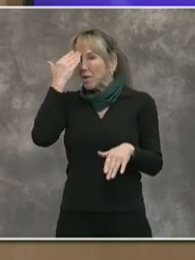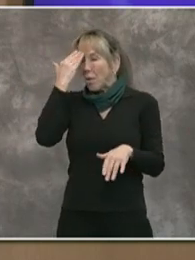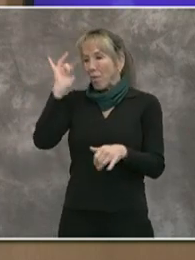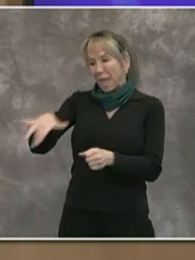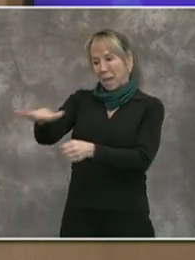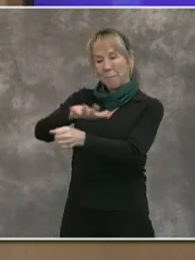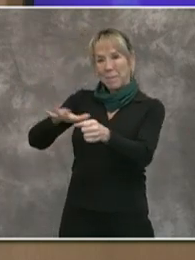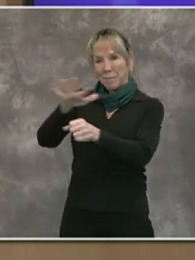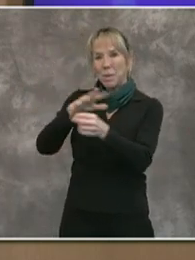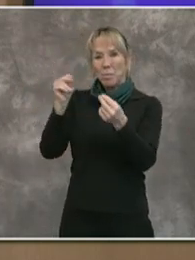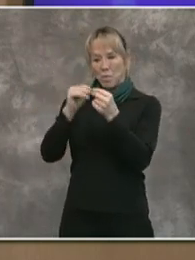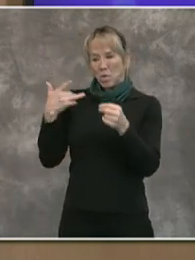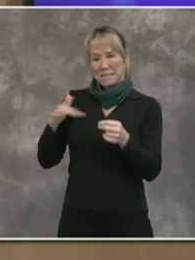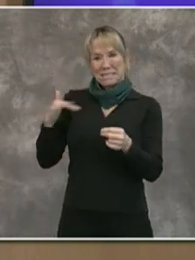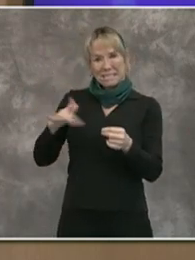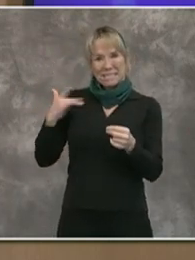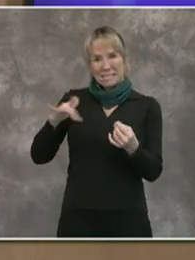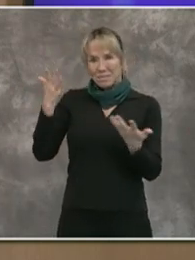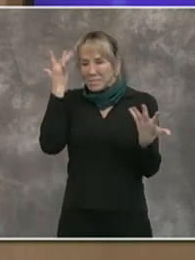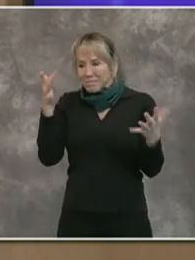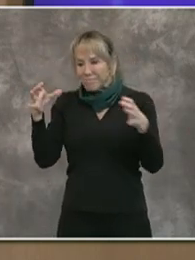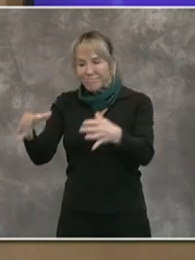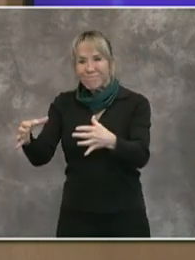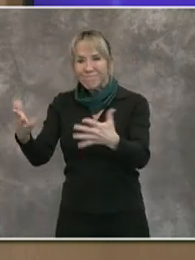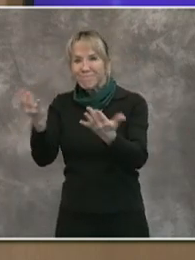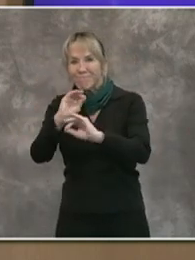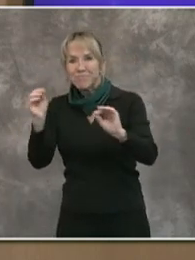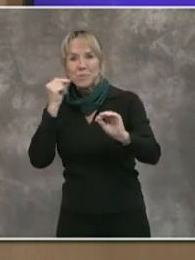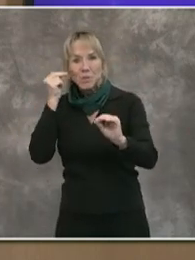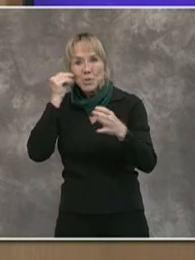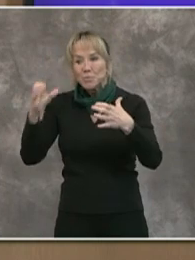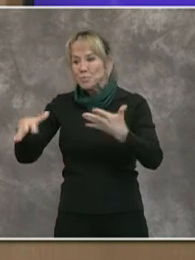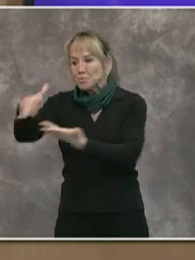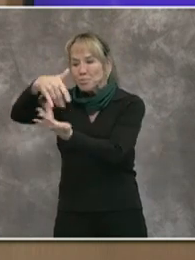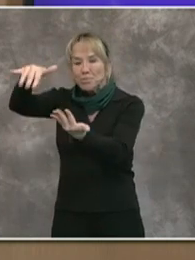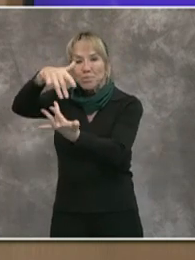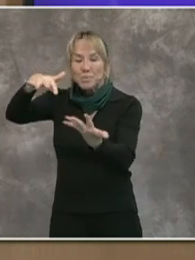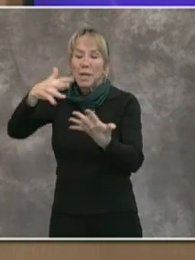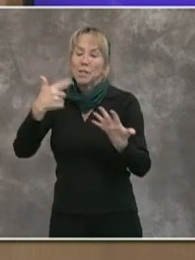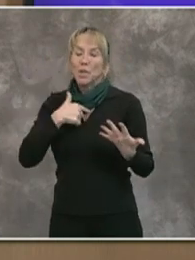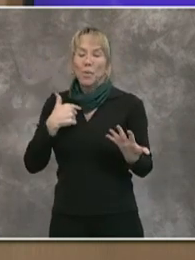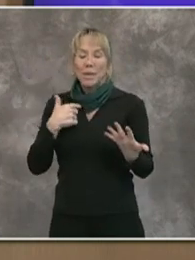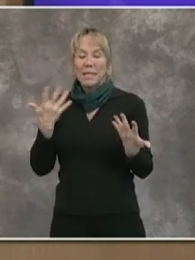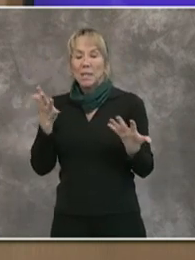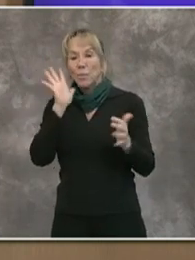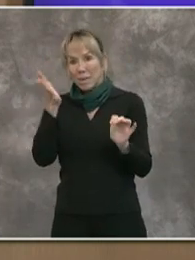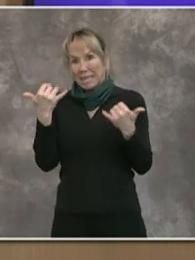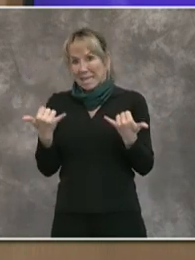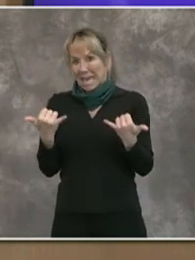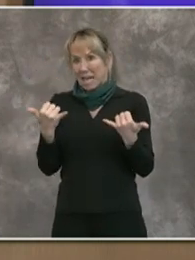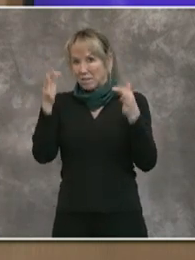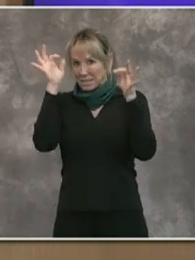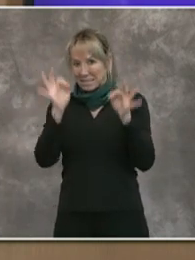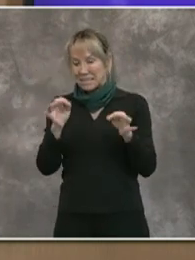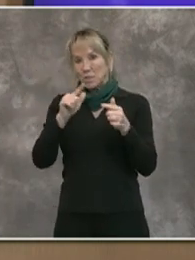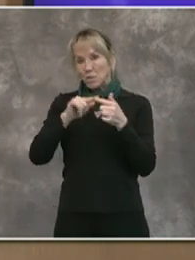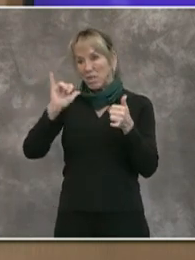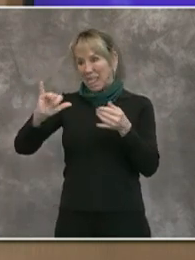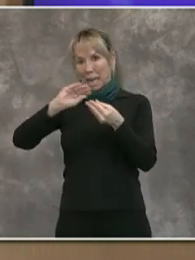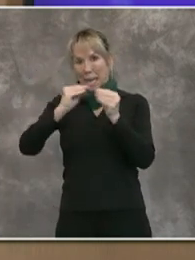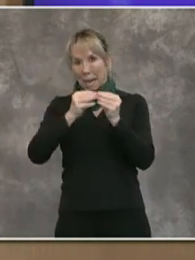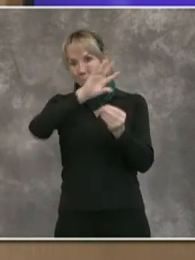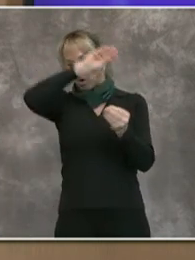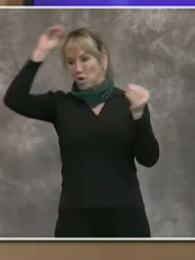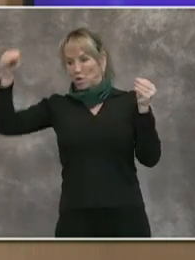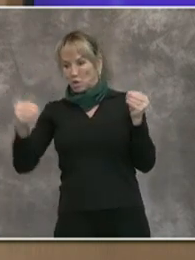to this population and the wide variety of efforts that are in place to try and help these individuals. We will work these numbers